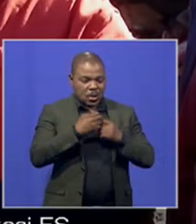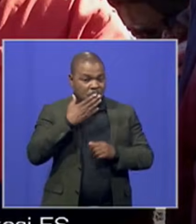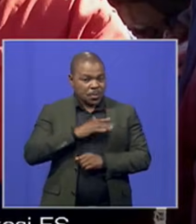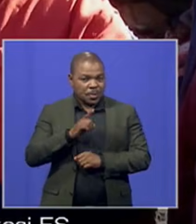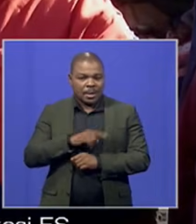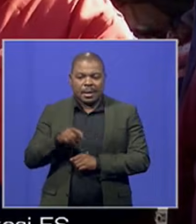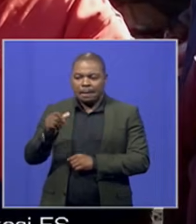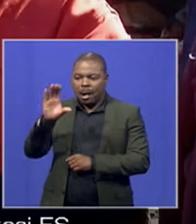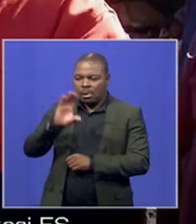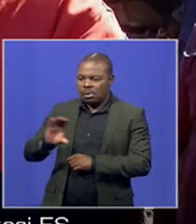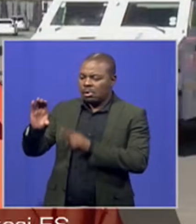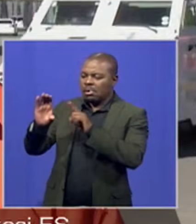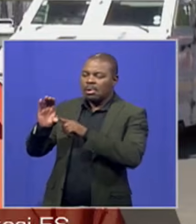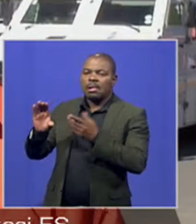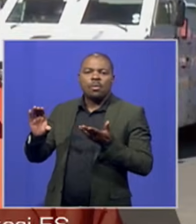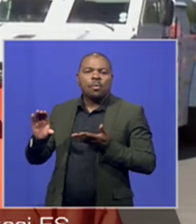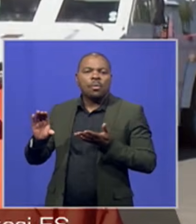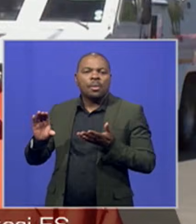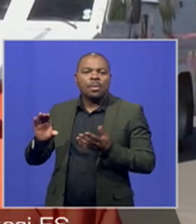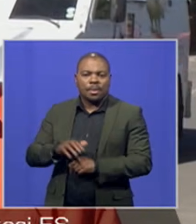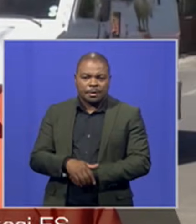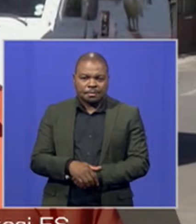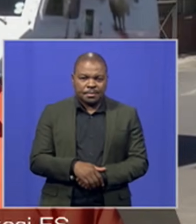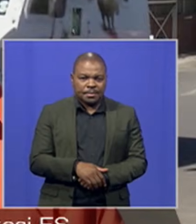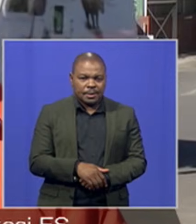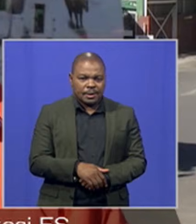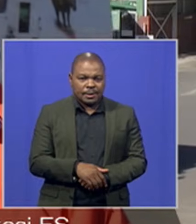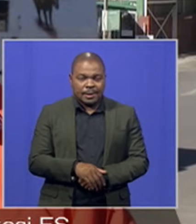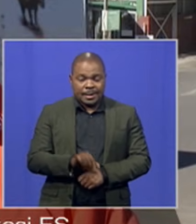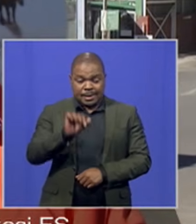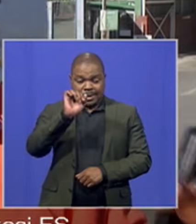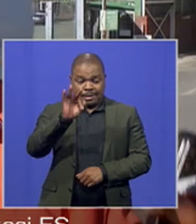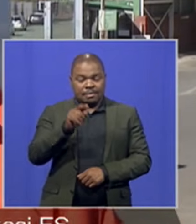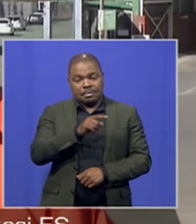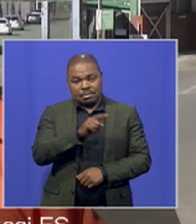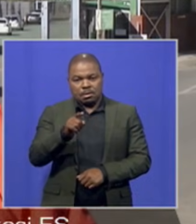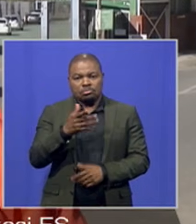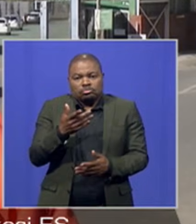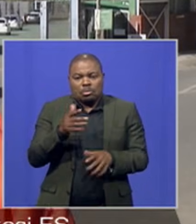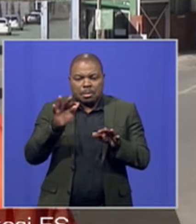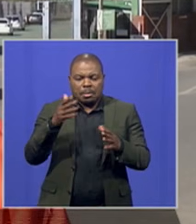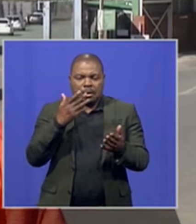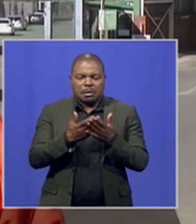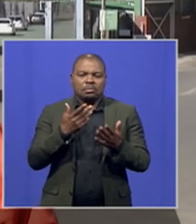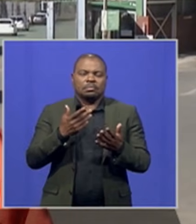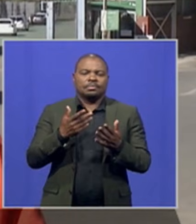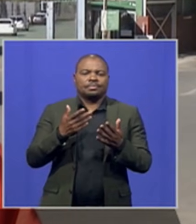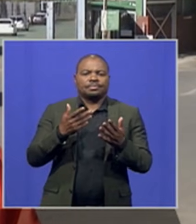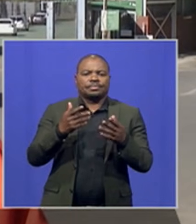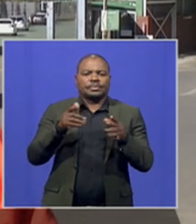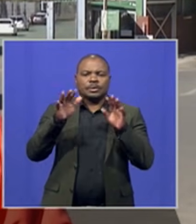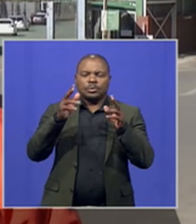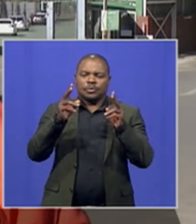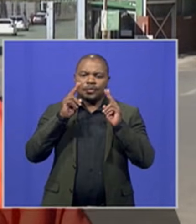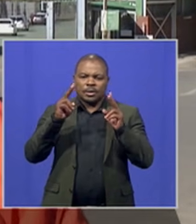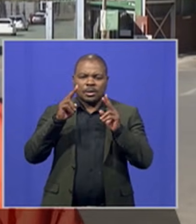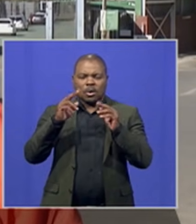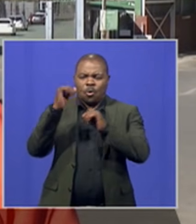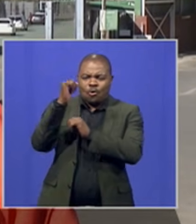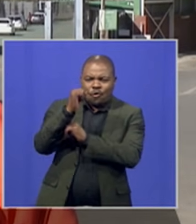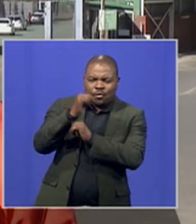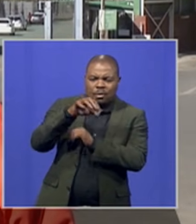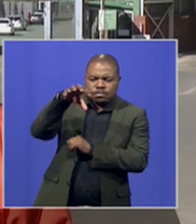ya projeke a dirile eng. Tlhomo jolo ka ha ho ka ba le sebaka se ba itshireletsang ho sona mo e bang ho ka ba di office